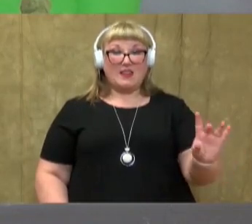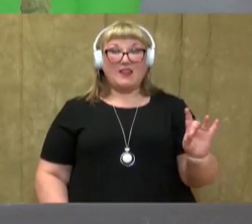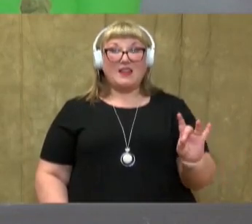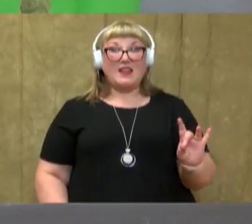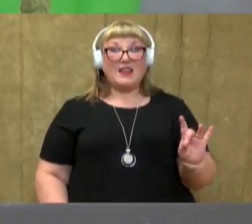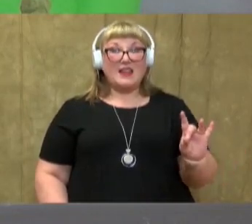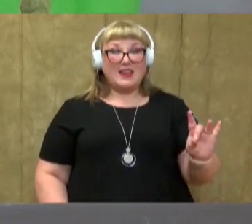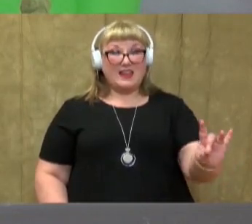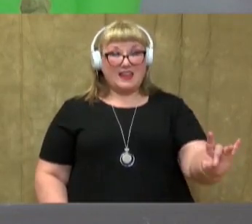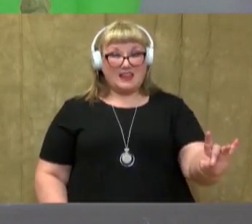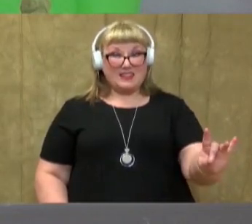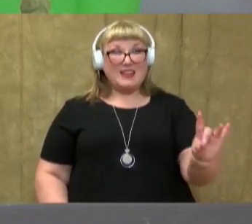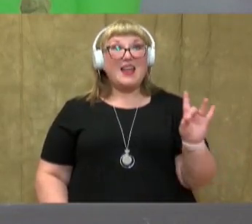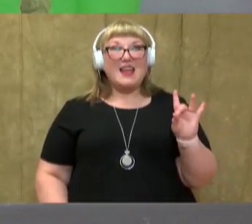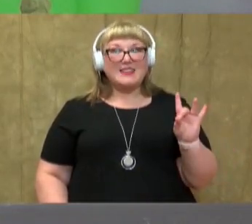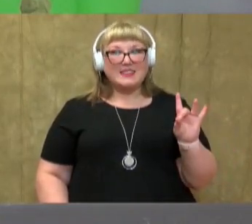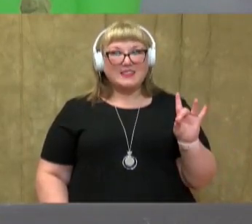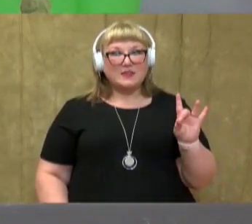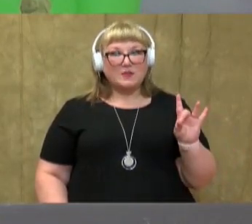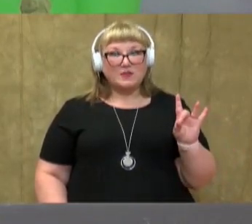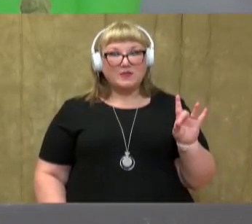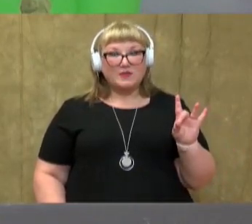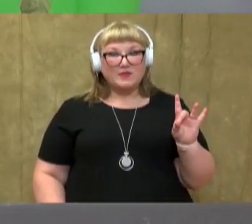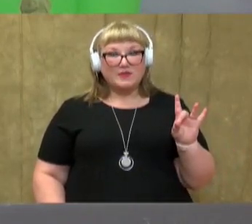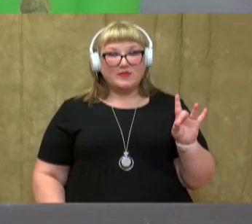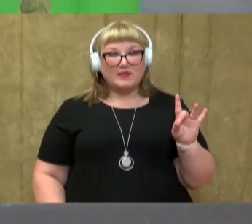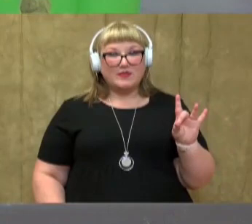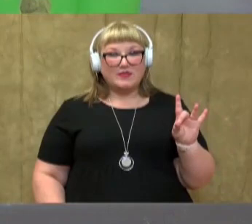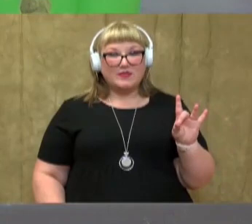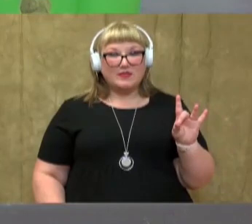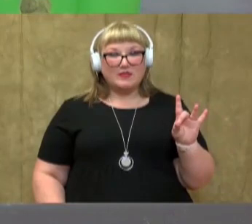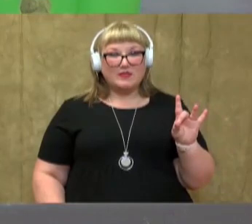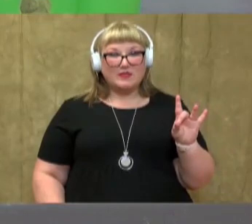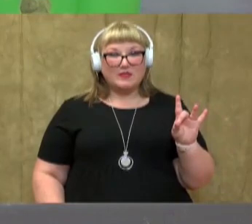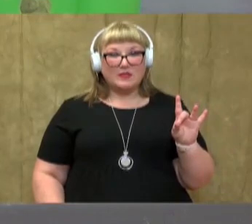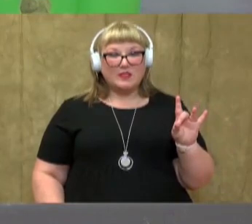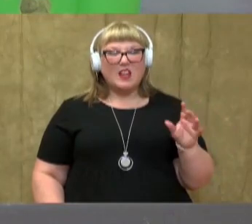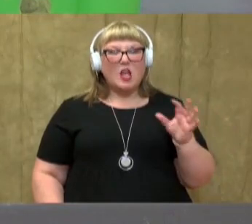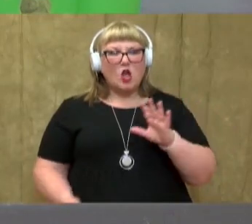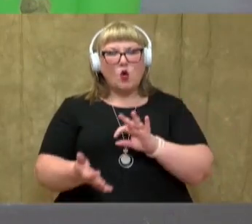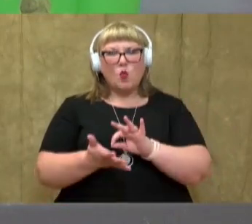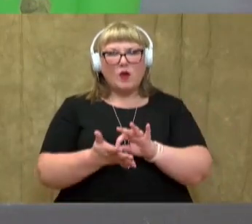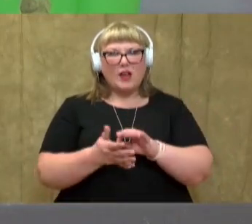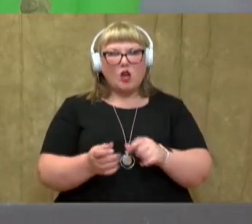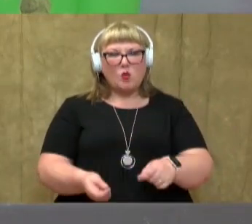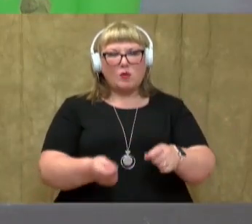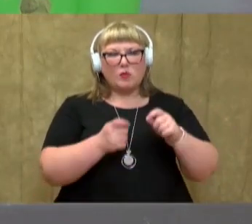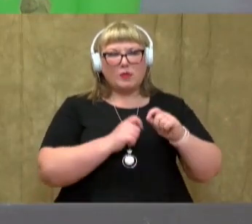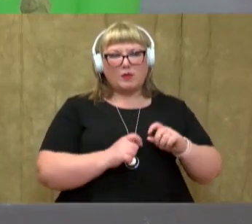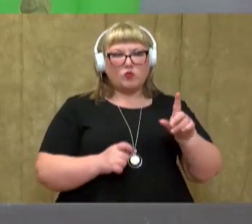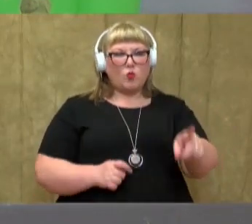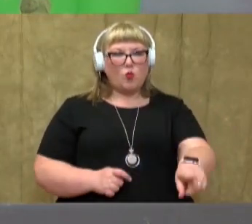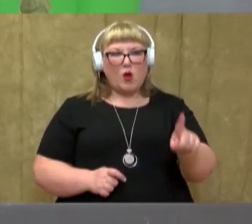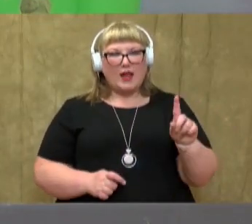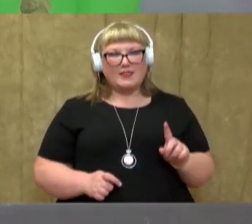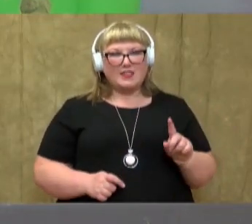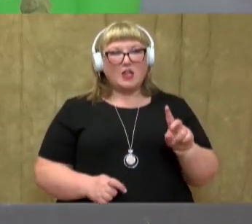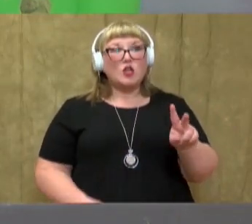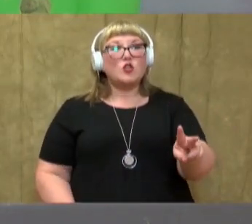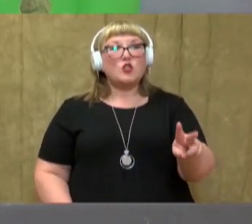seven, 8. 8 guinea pigs in our blue basket. Let's count them as we put them back in.